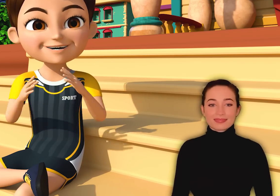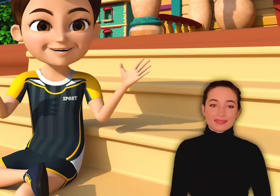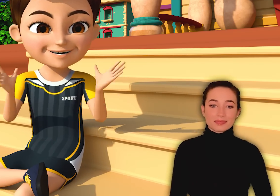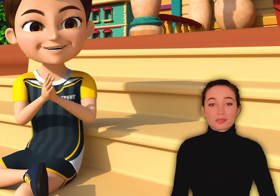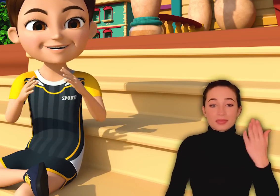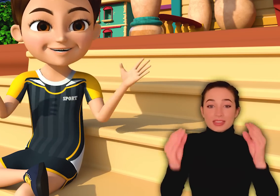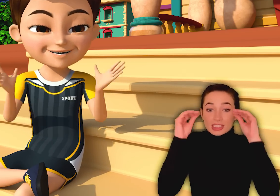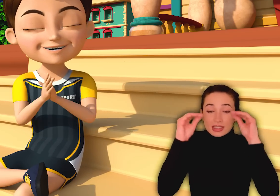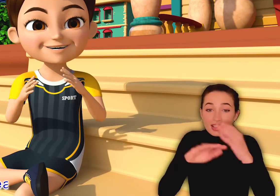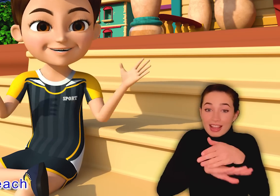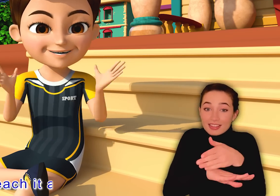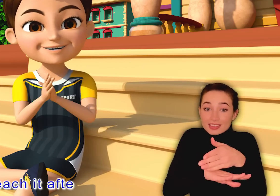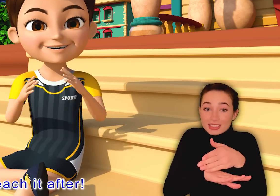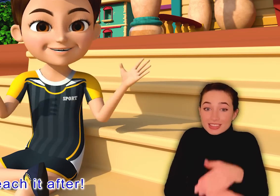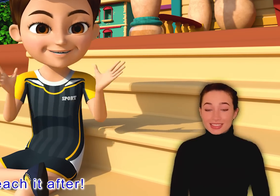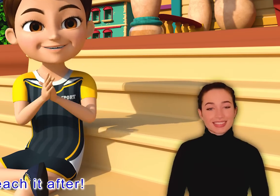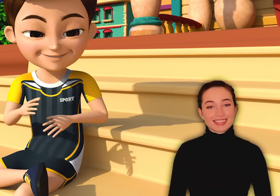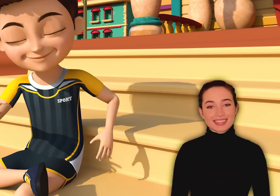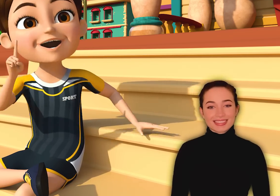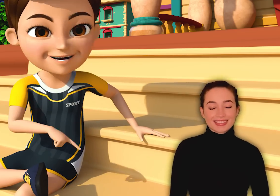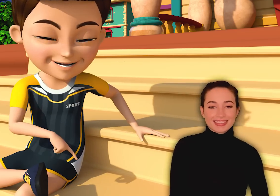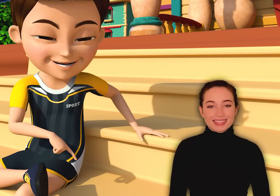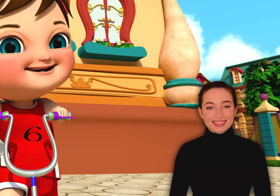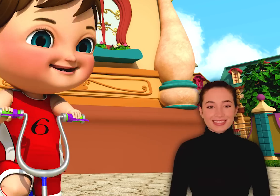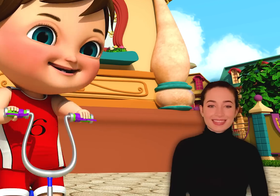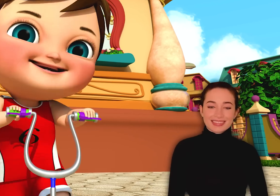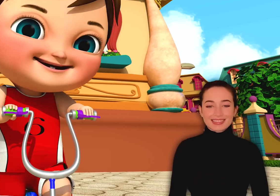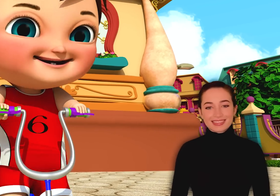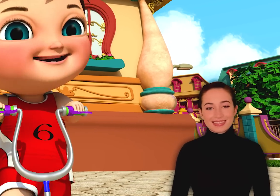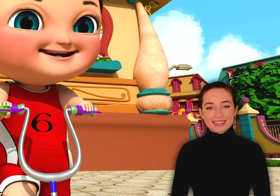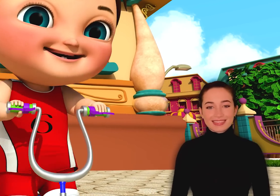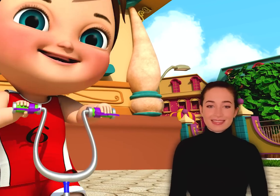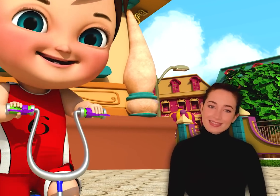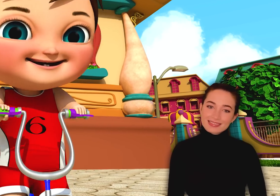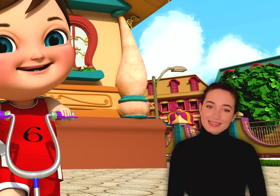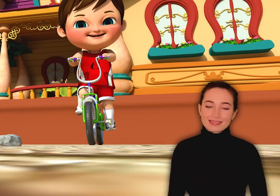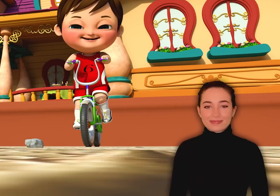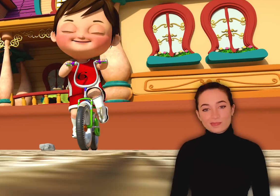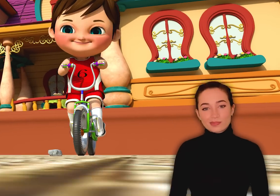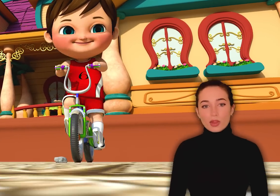after and maybe we'll teach it after